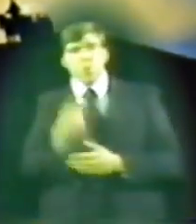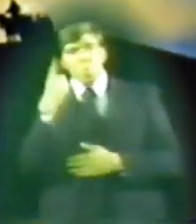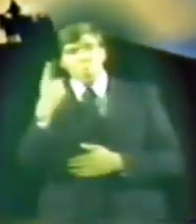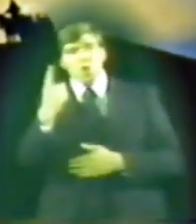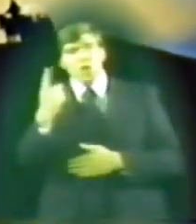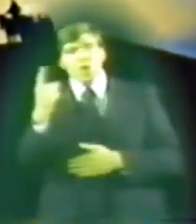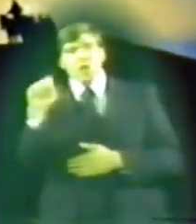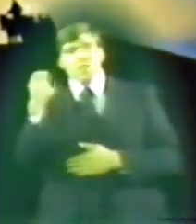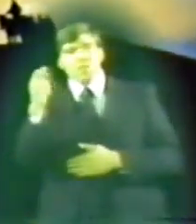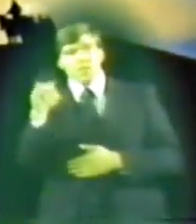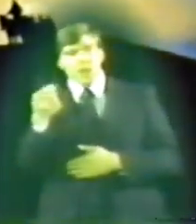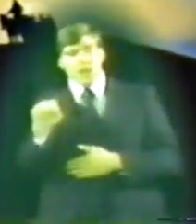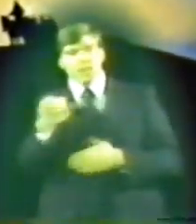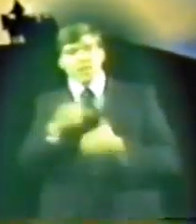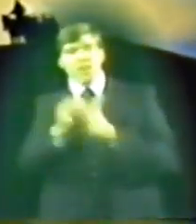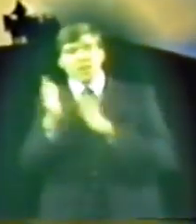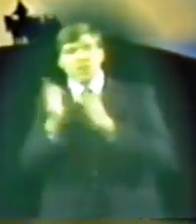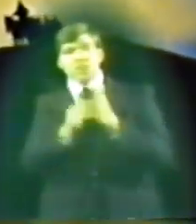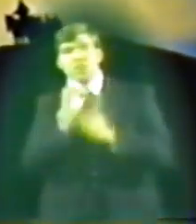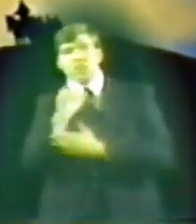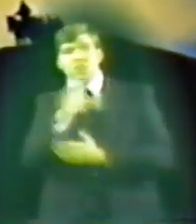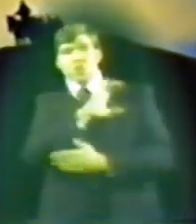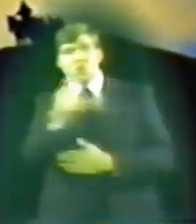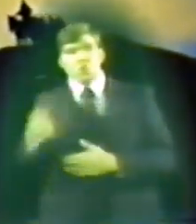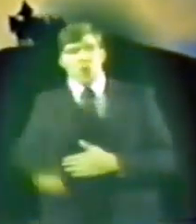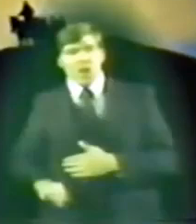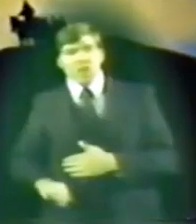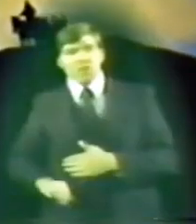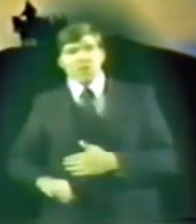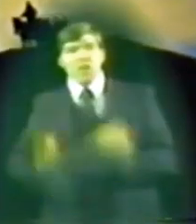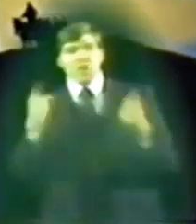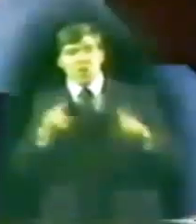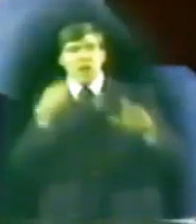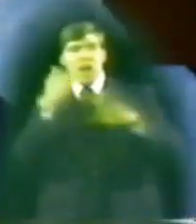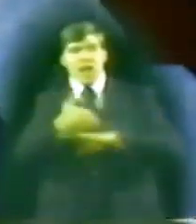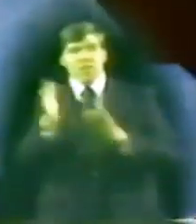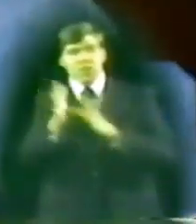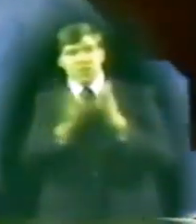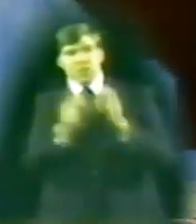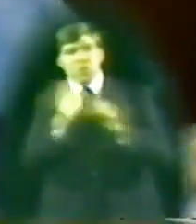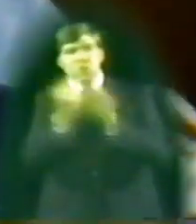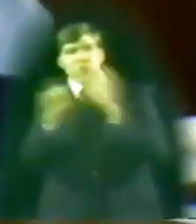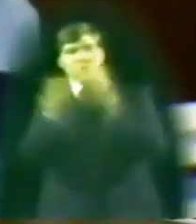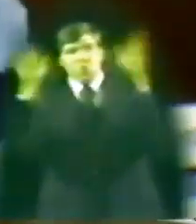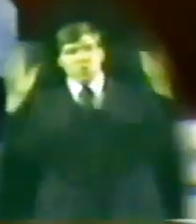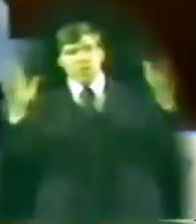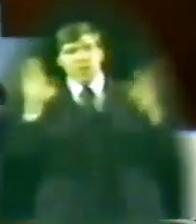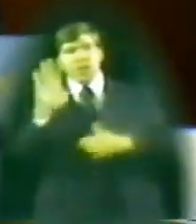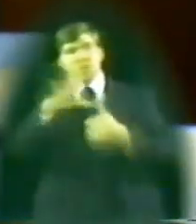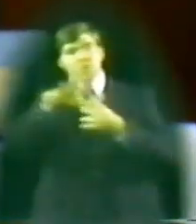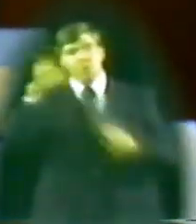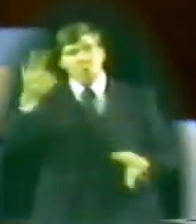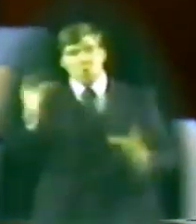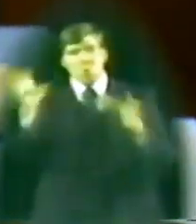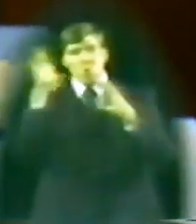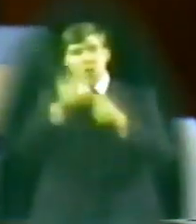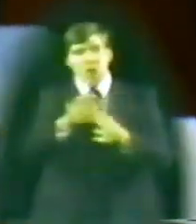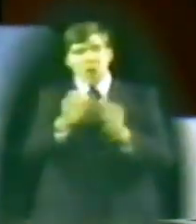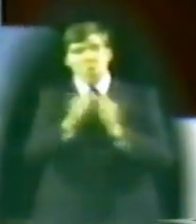One of the signs that Jesus is the Christ occurred after the Savior was crucified. His spirit was reunited with his